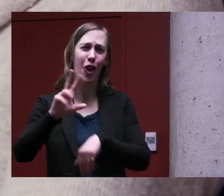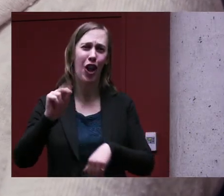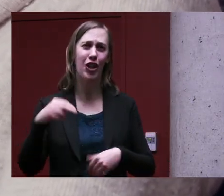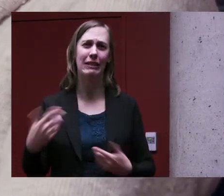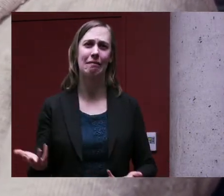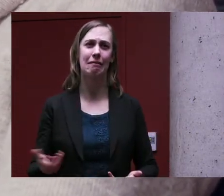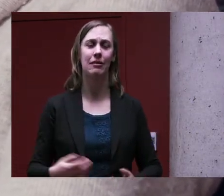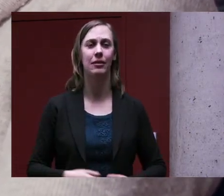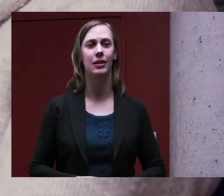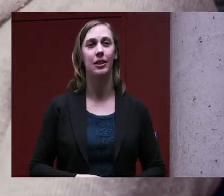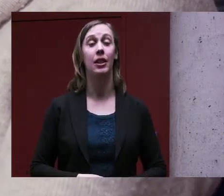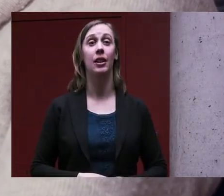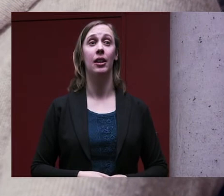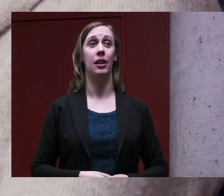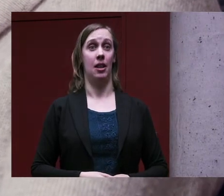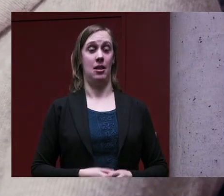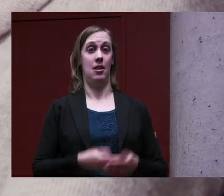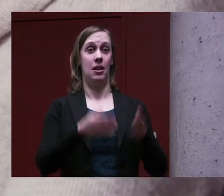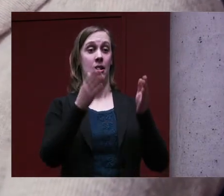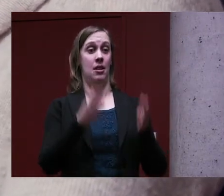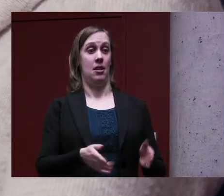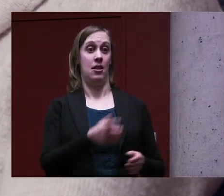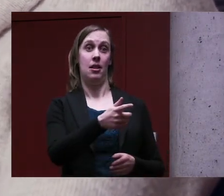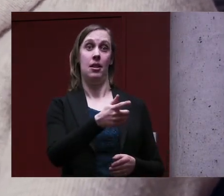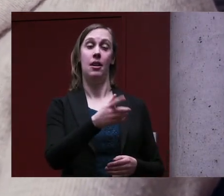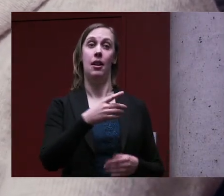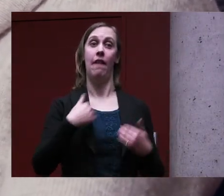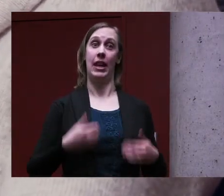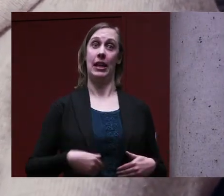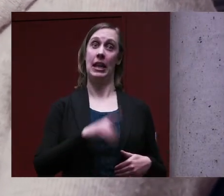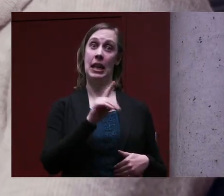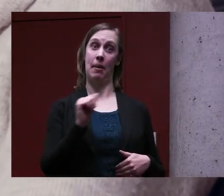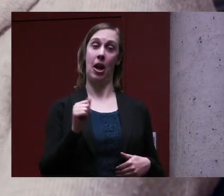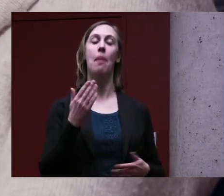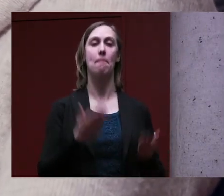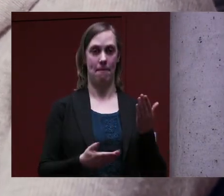Someone with physical disability may need to have their food